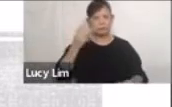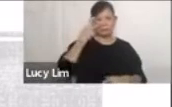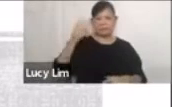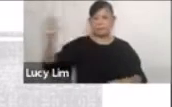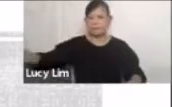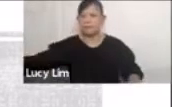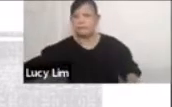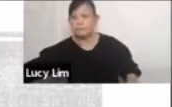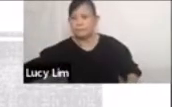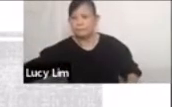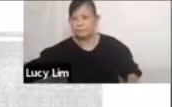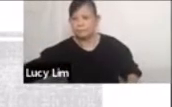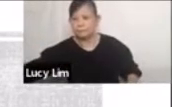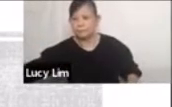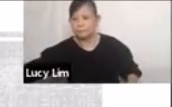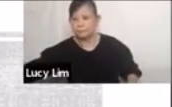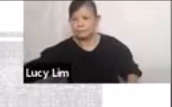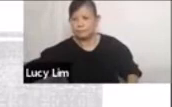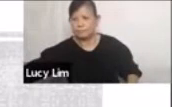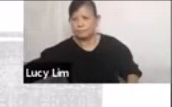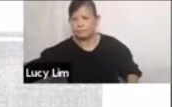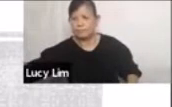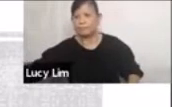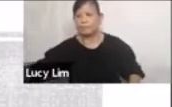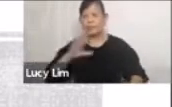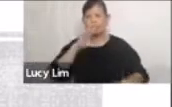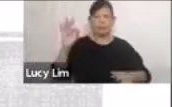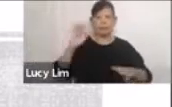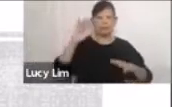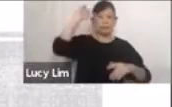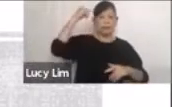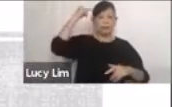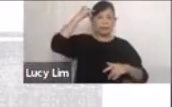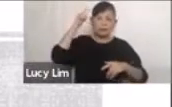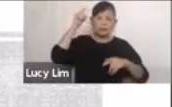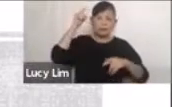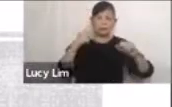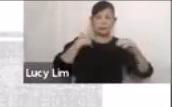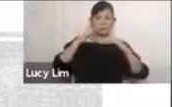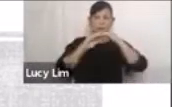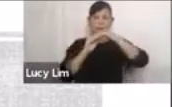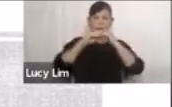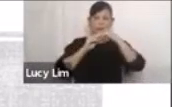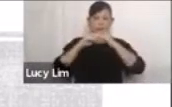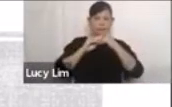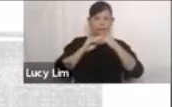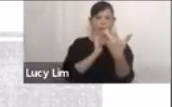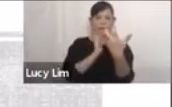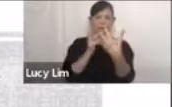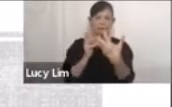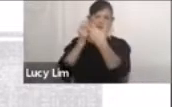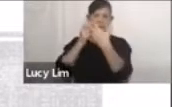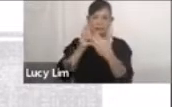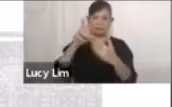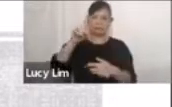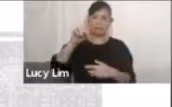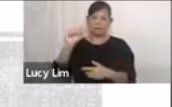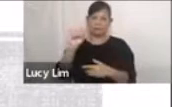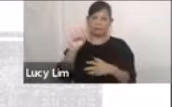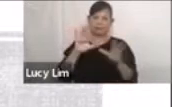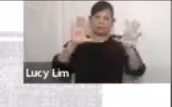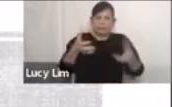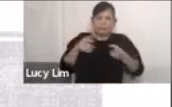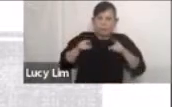disabilities. The government should make adjustments to its reporting templates, accommodating disability group alongside of a plan